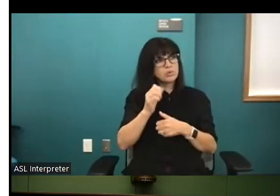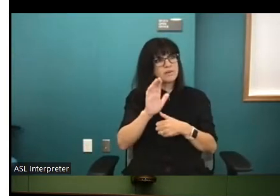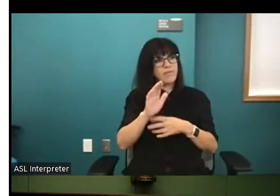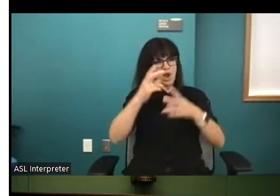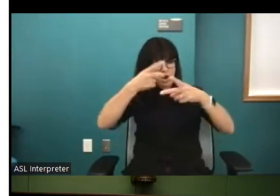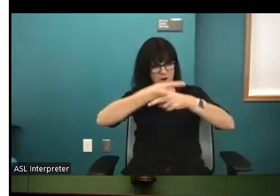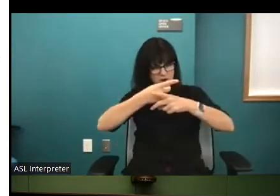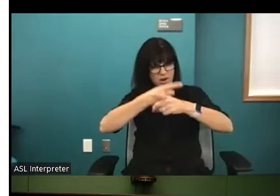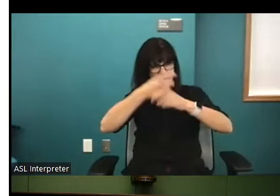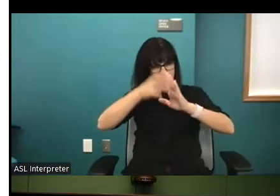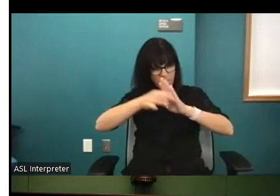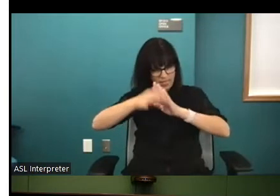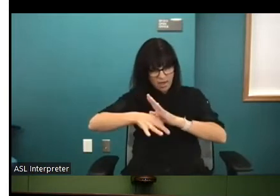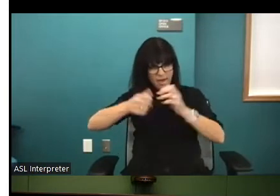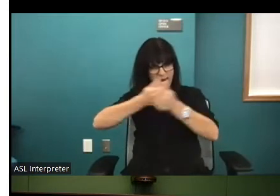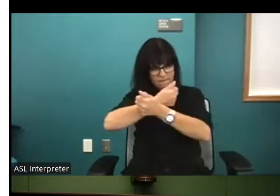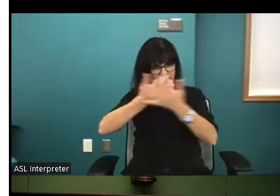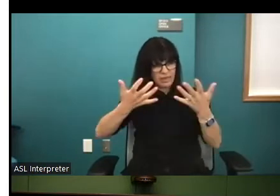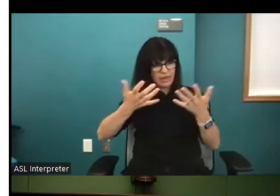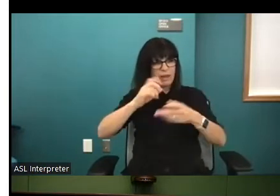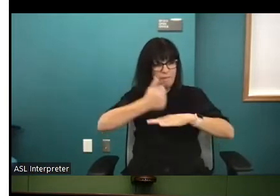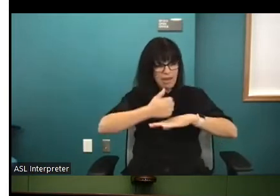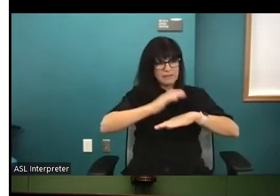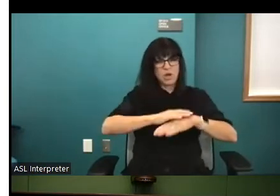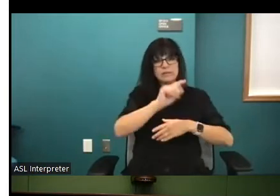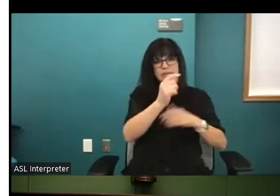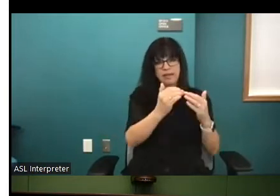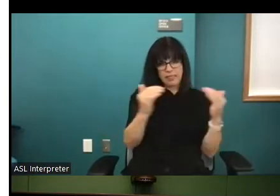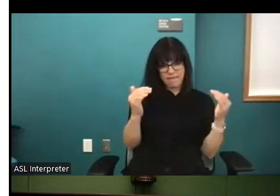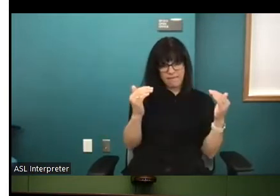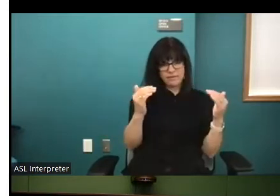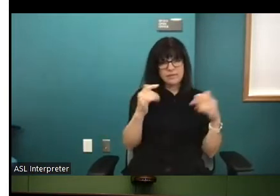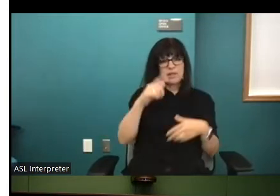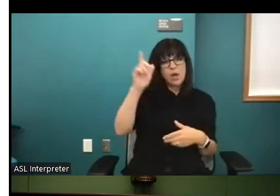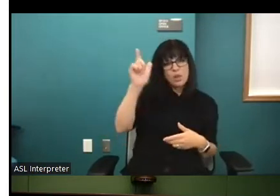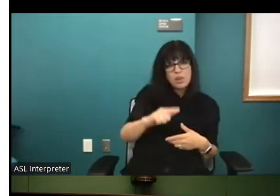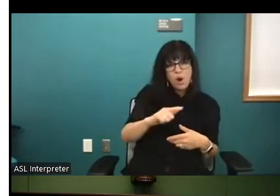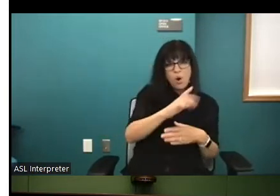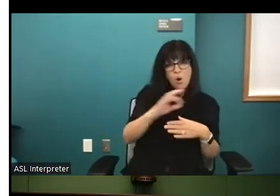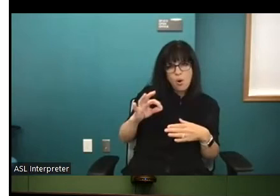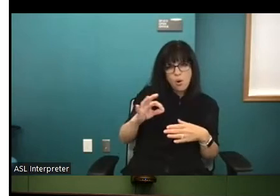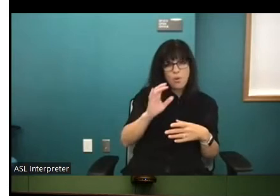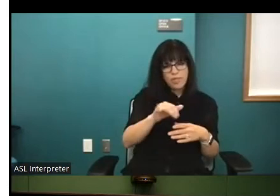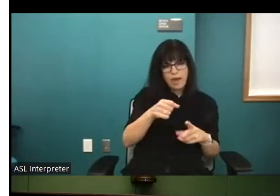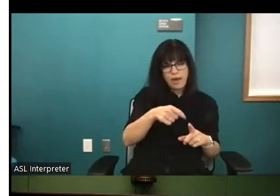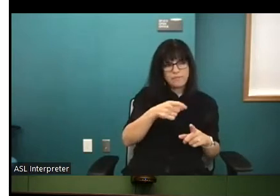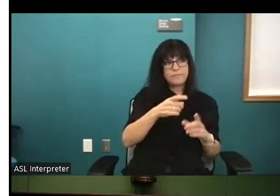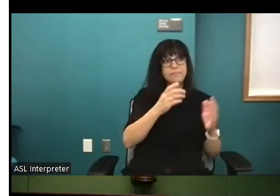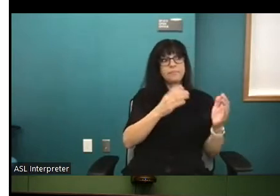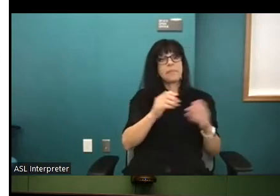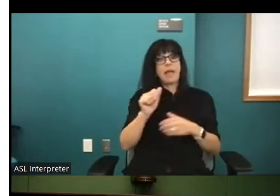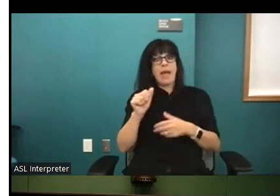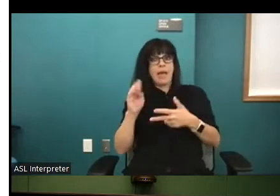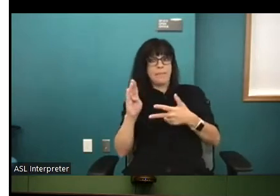algorithms, all of their behind the scenes stuff is all based on T levels, which are these really low, low input levels. AB